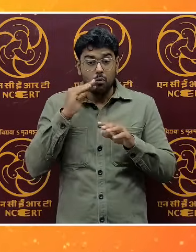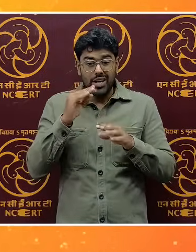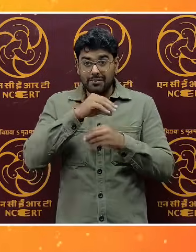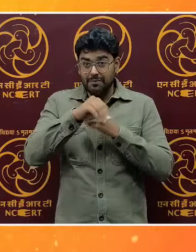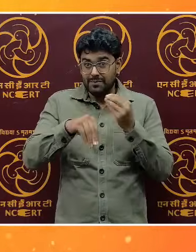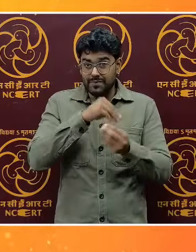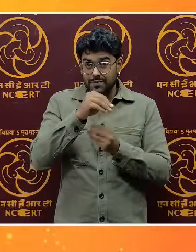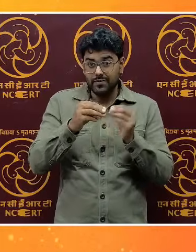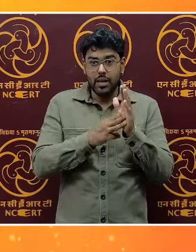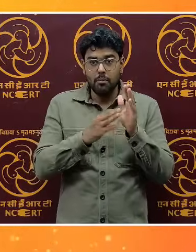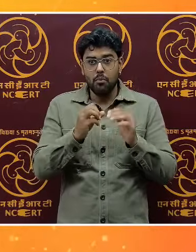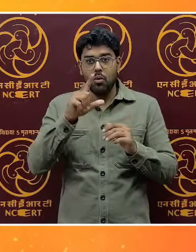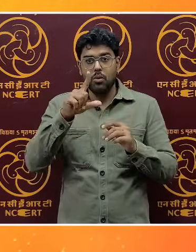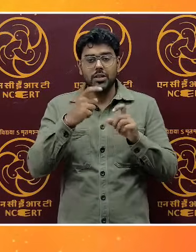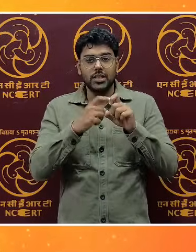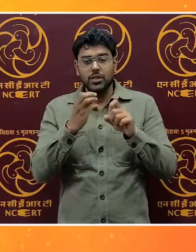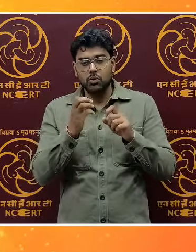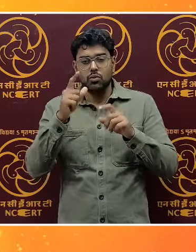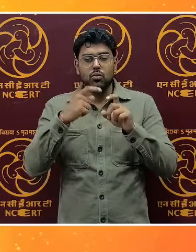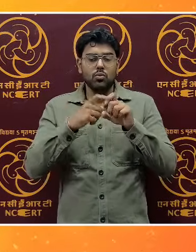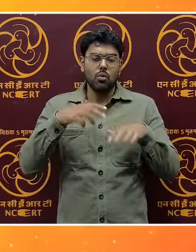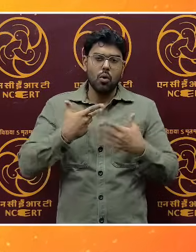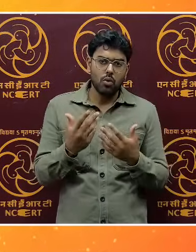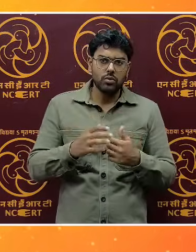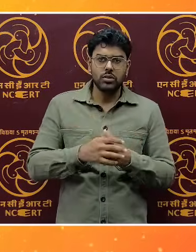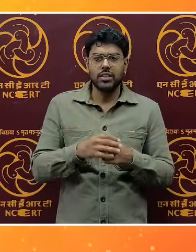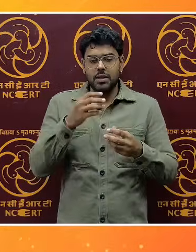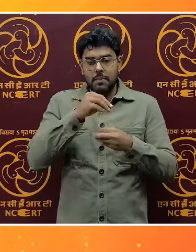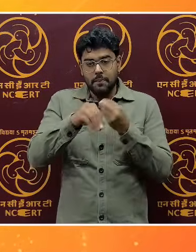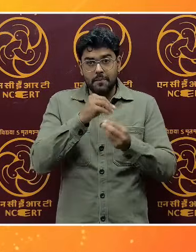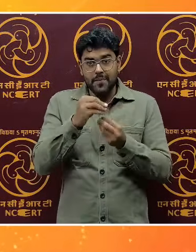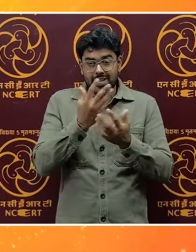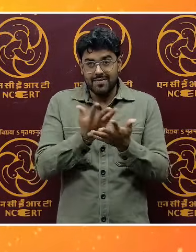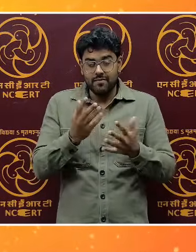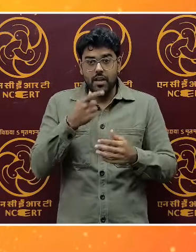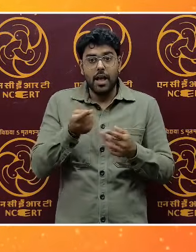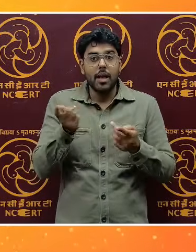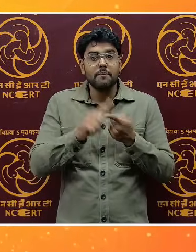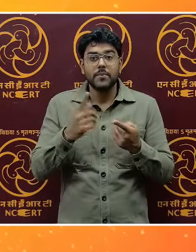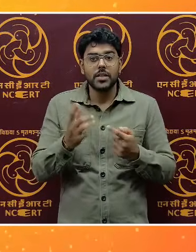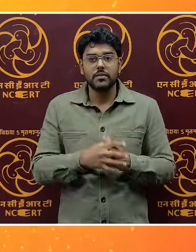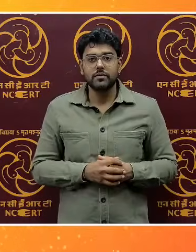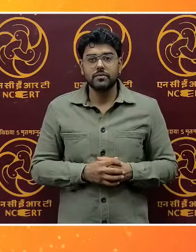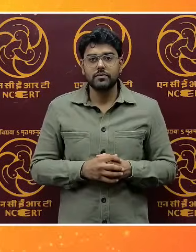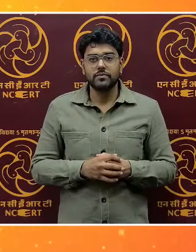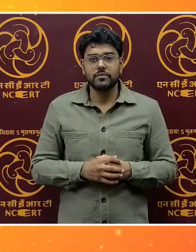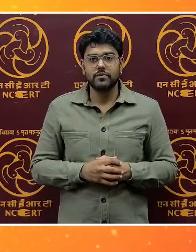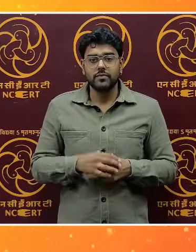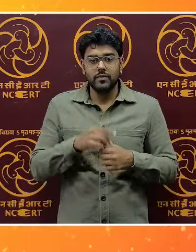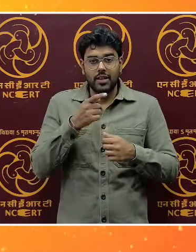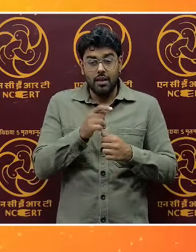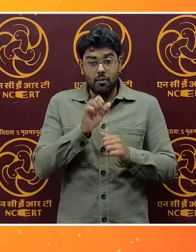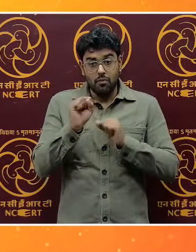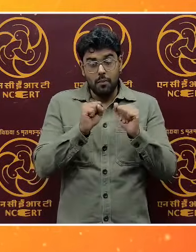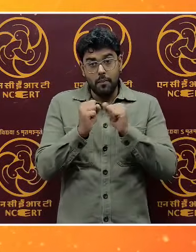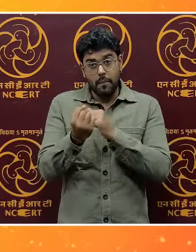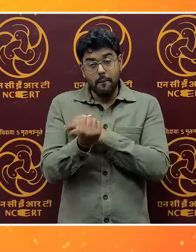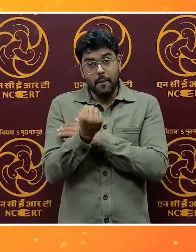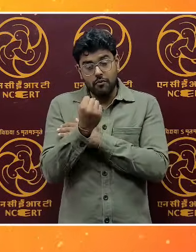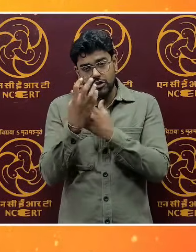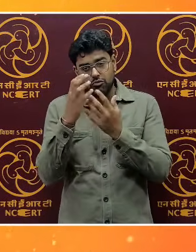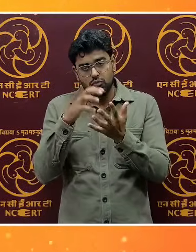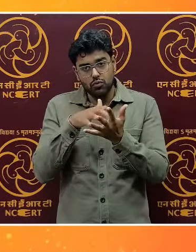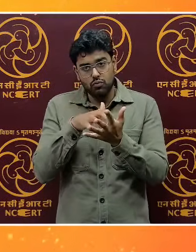a molecule or when they are forming a compound, what exactly is happening? They are losing their